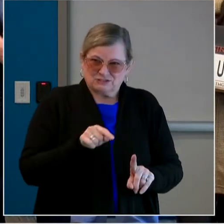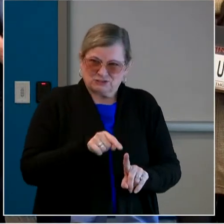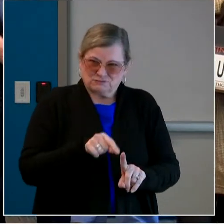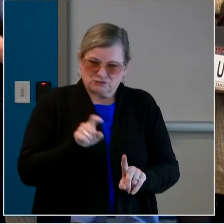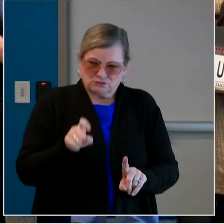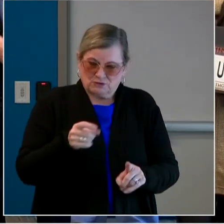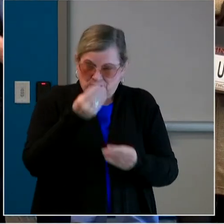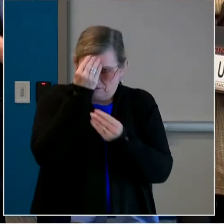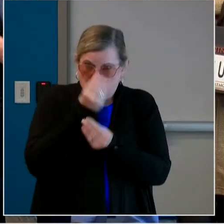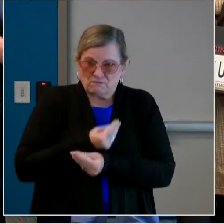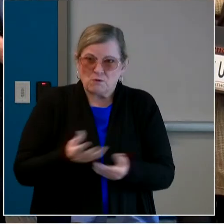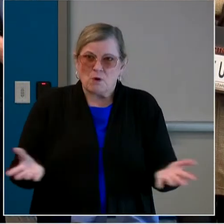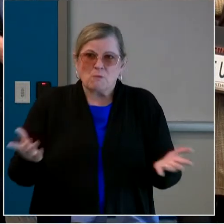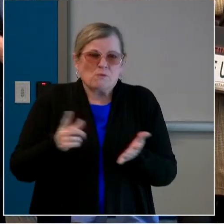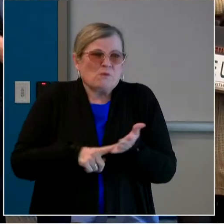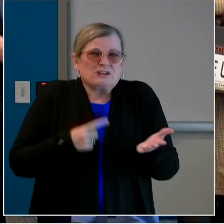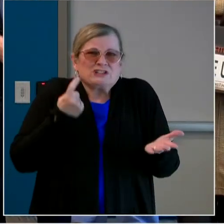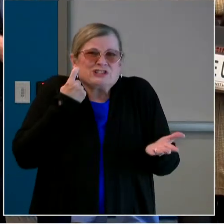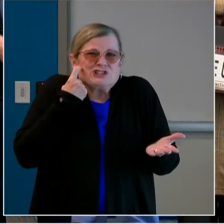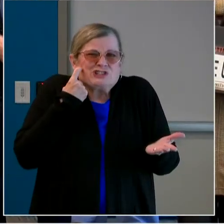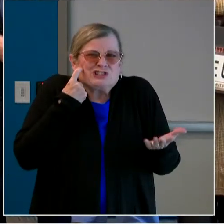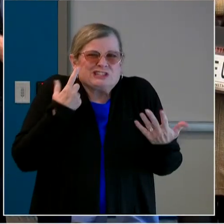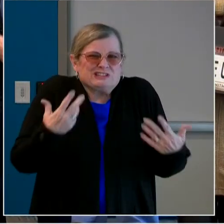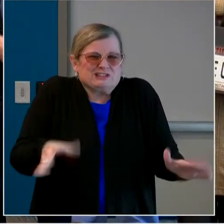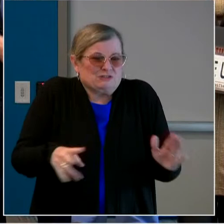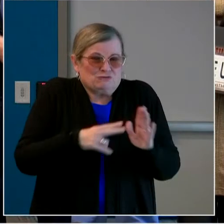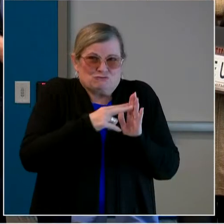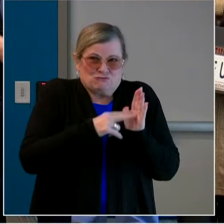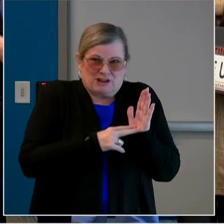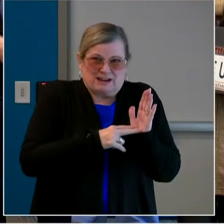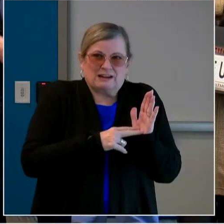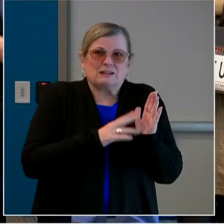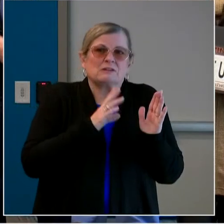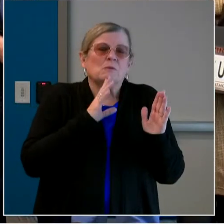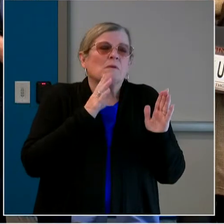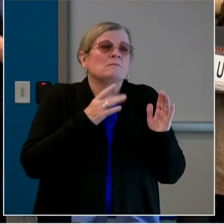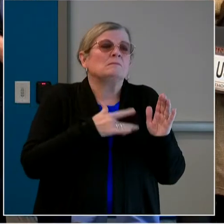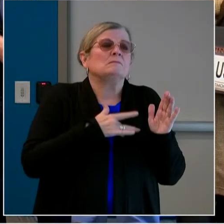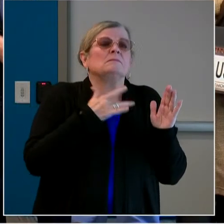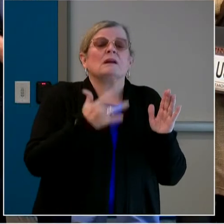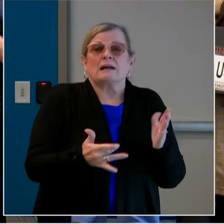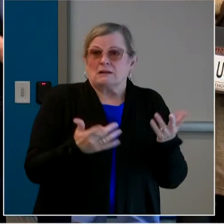just read is likely to be coming.